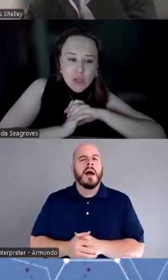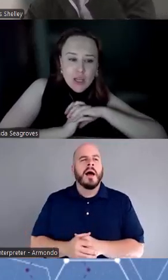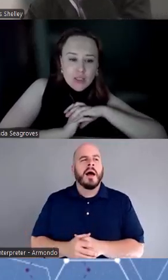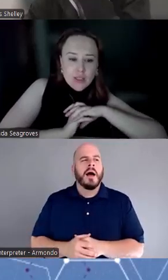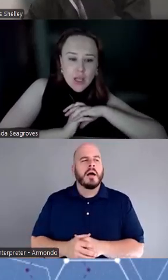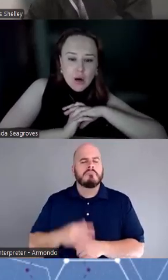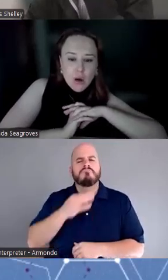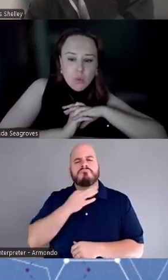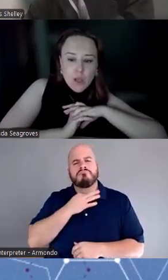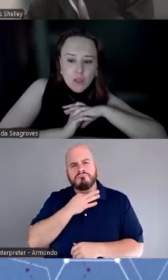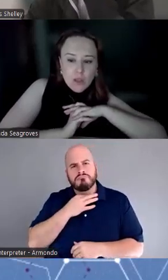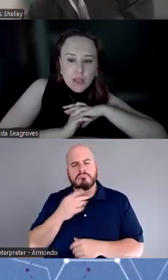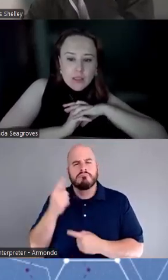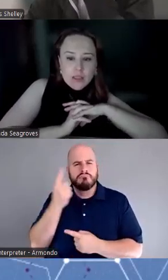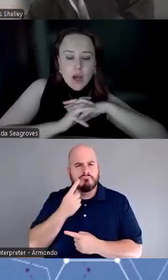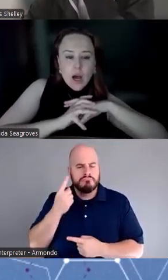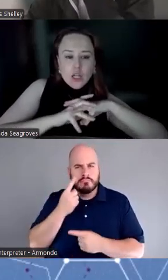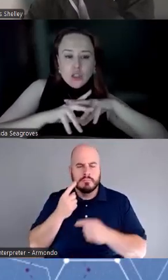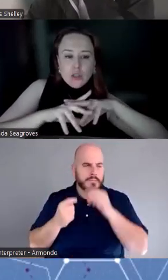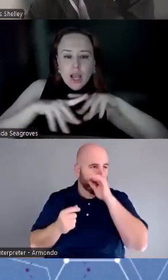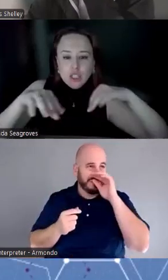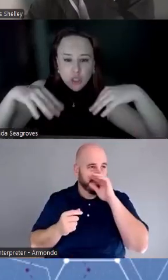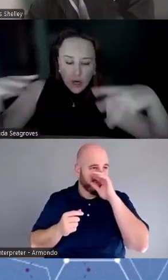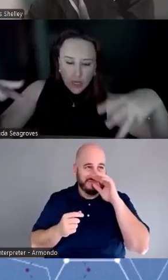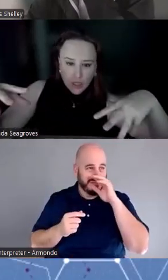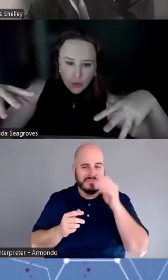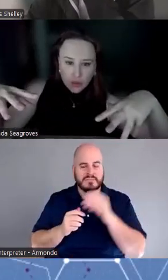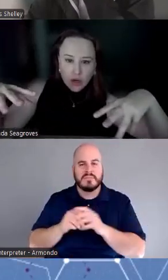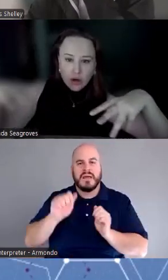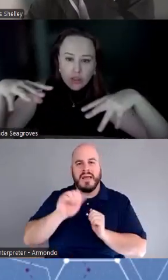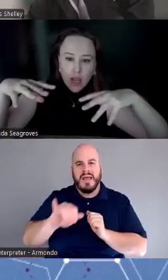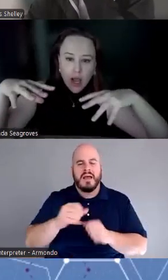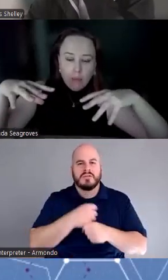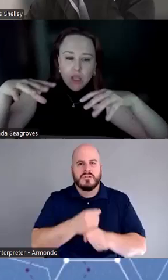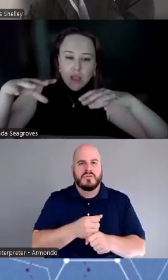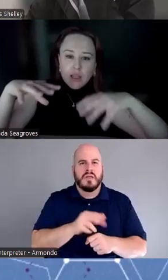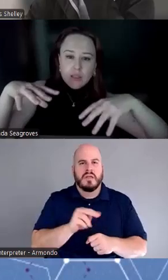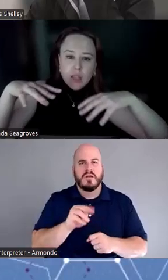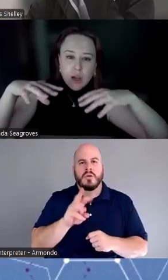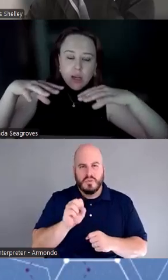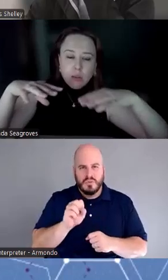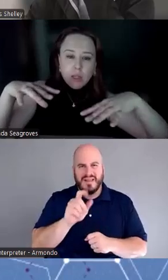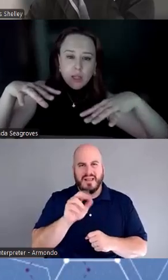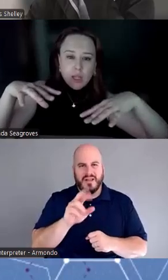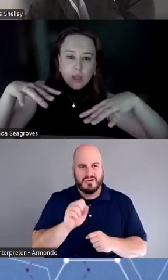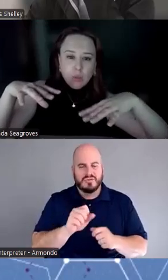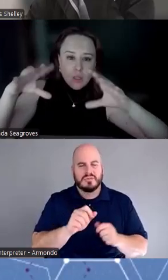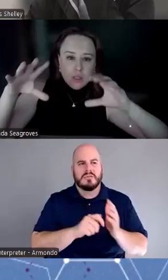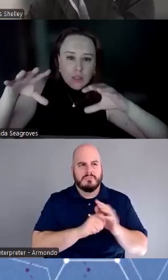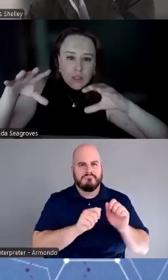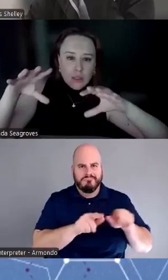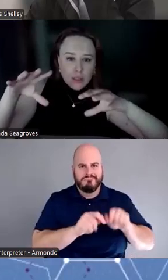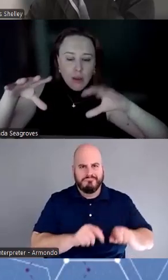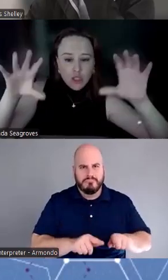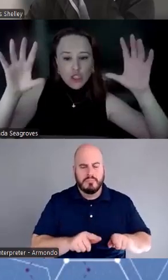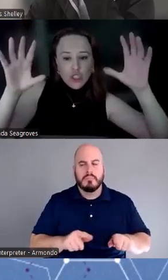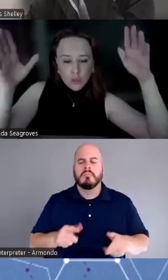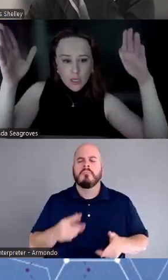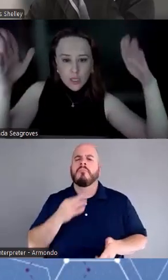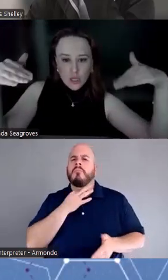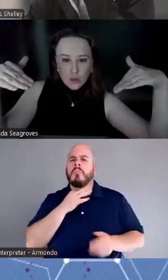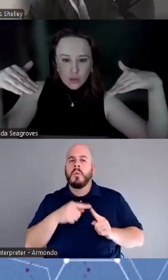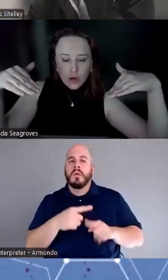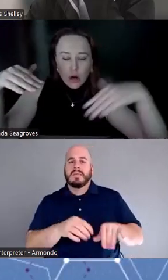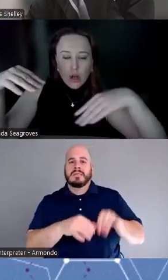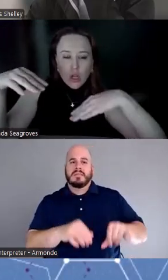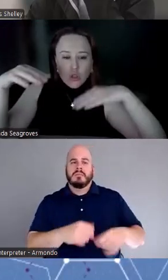I'm curious. So, with these AI generated newsletters, is there an ability, once the system has